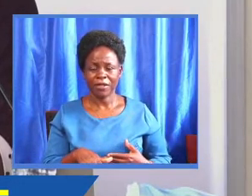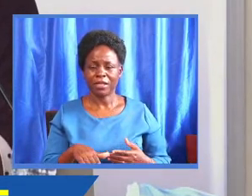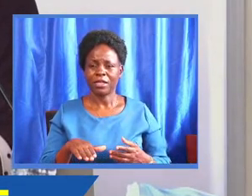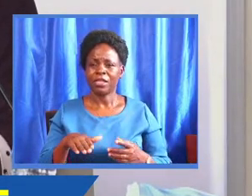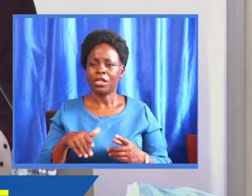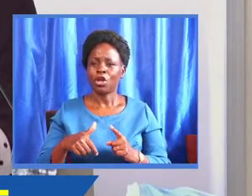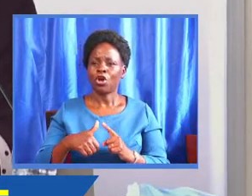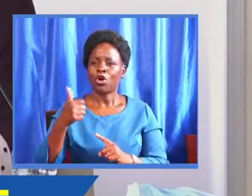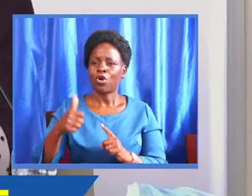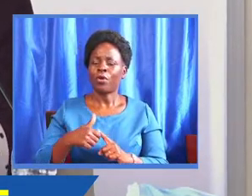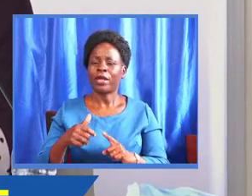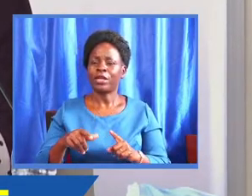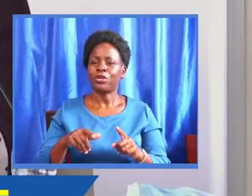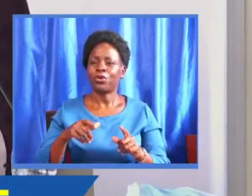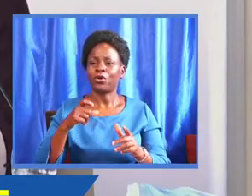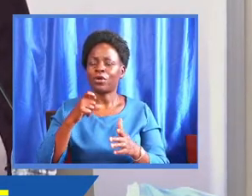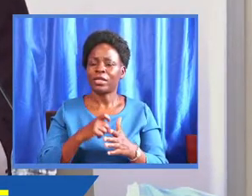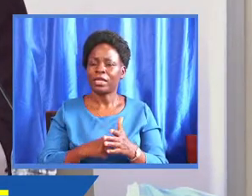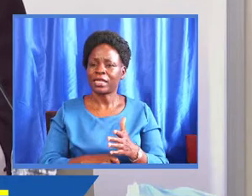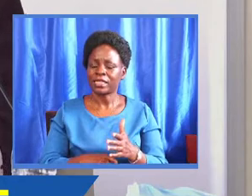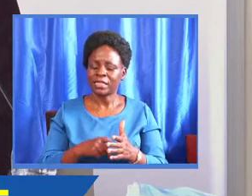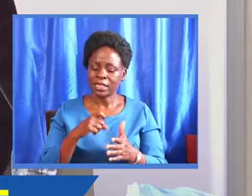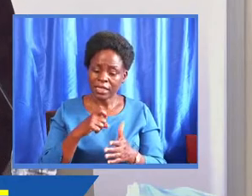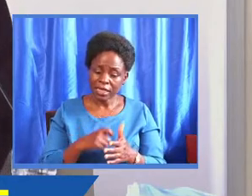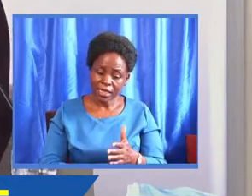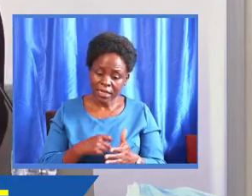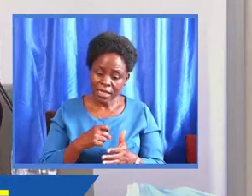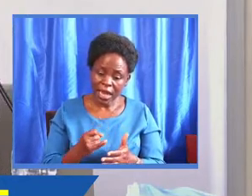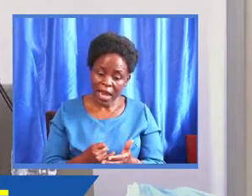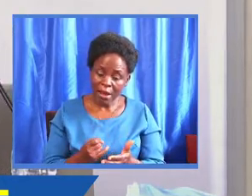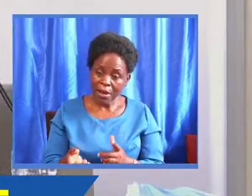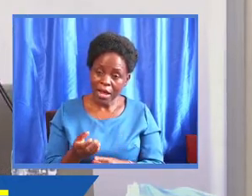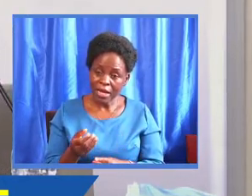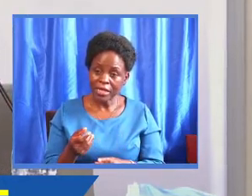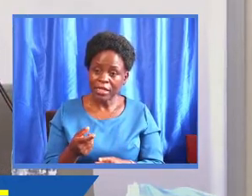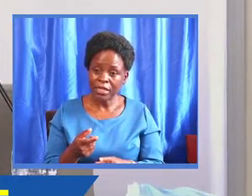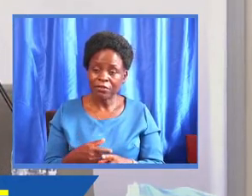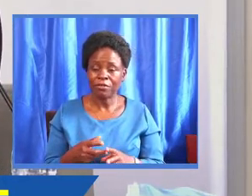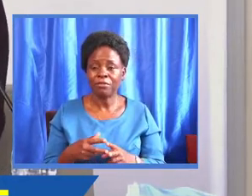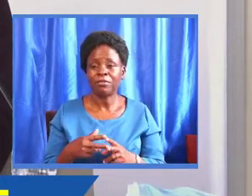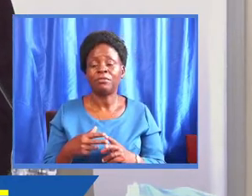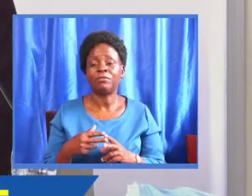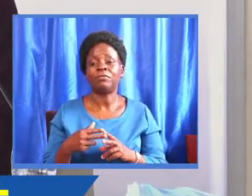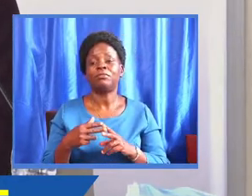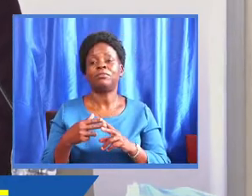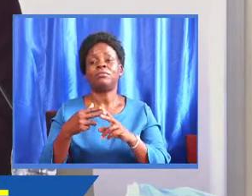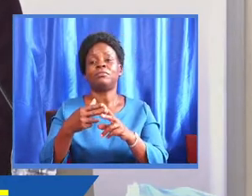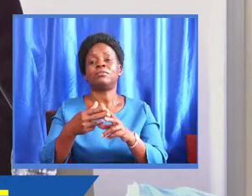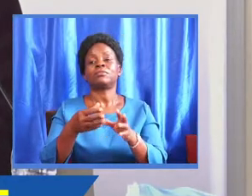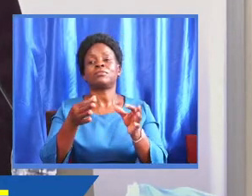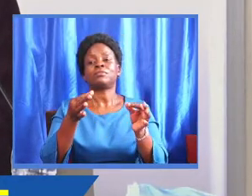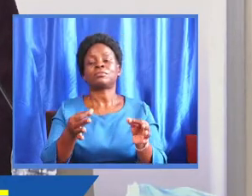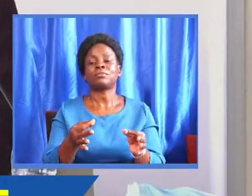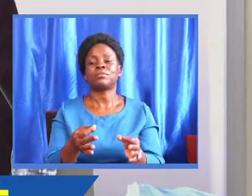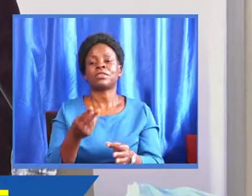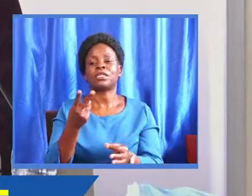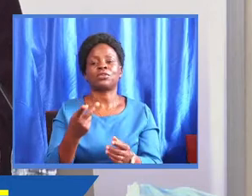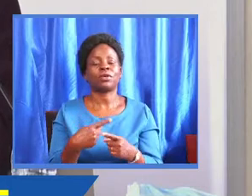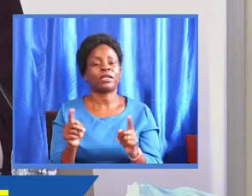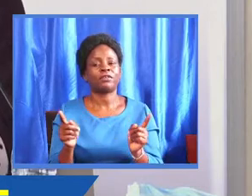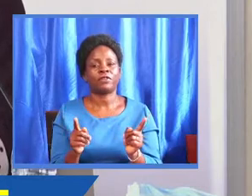Rental tax is tax on income earned from letting or leasing of your property. So the two are